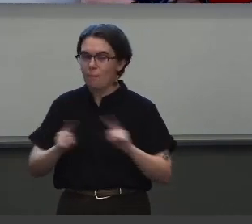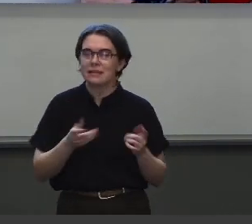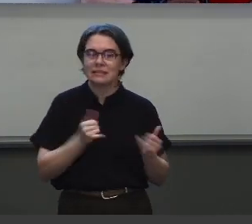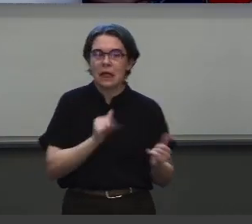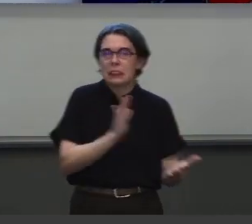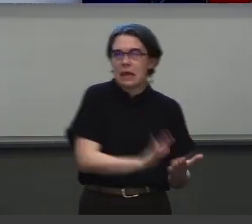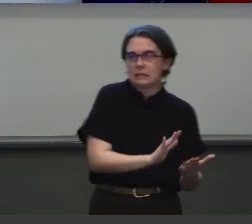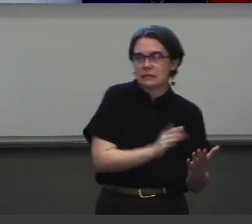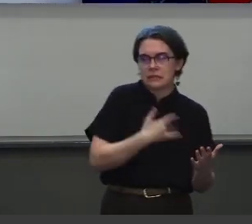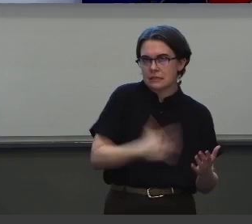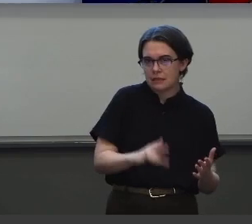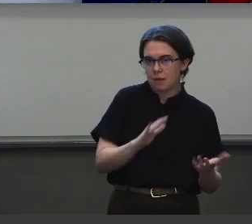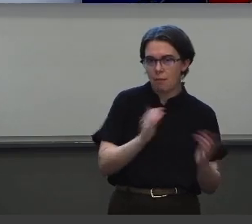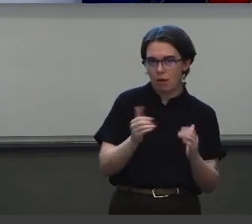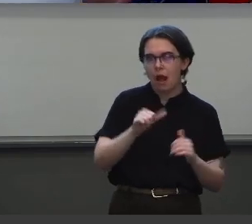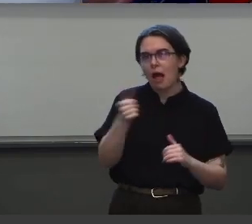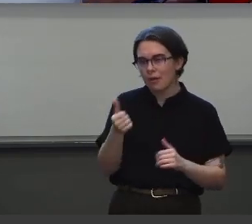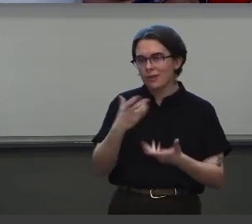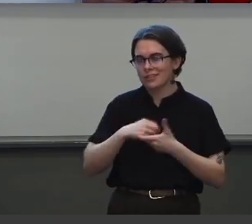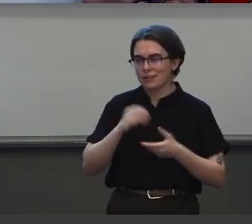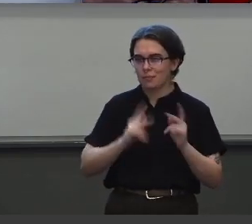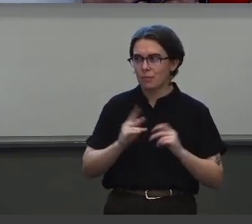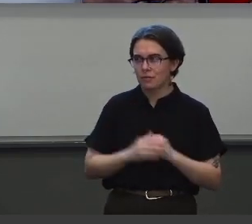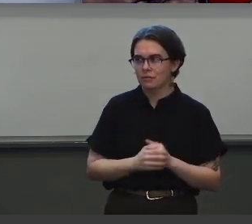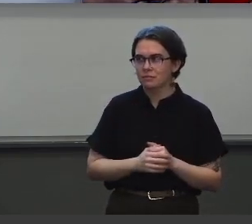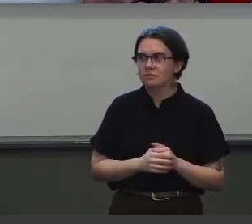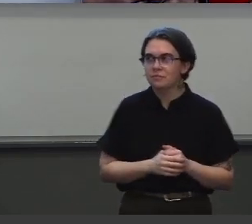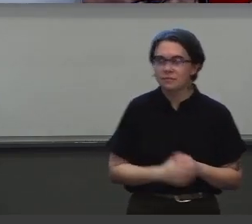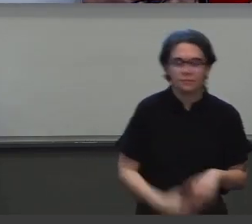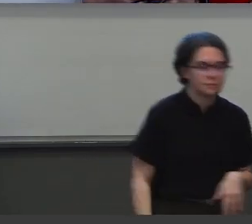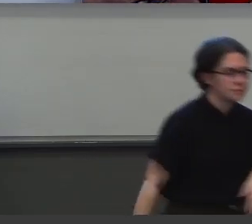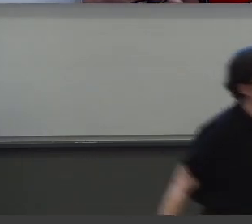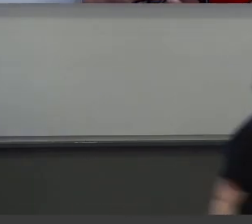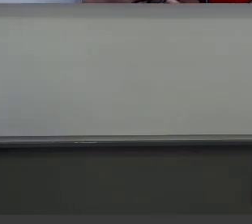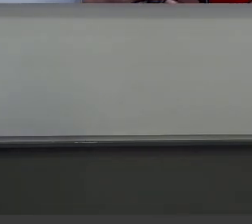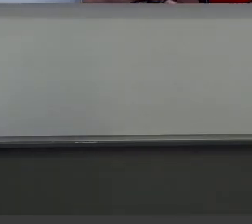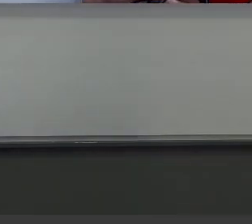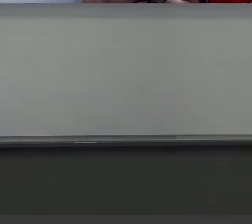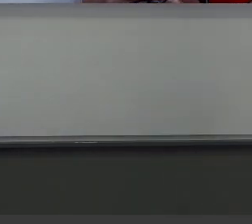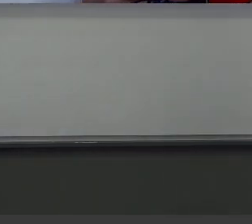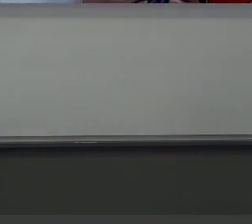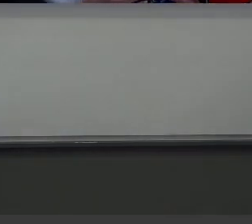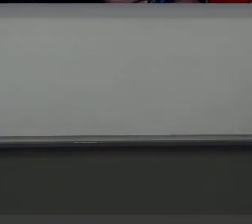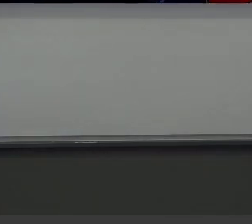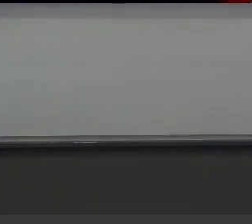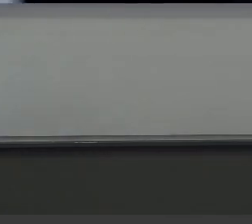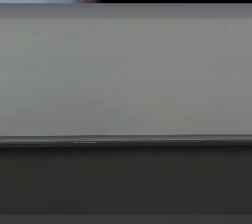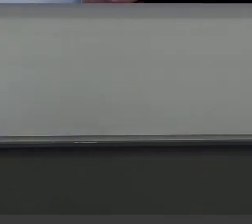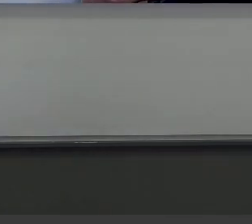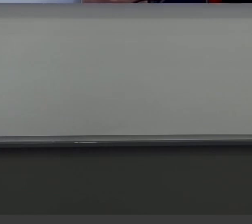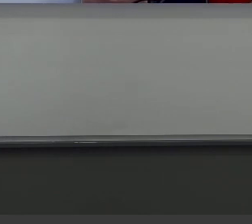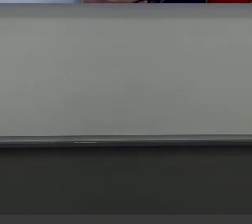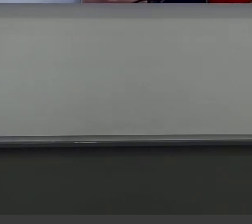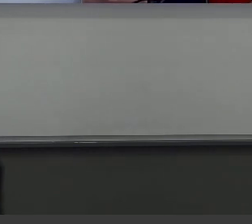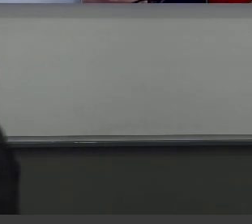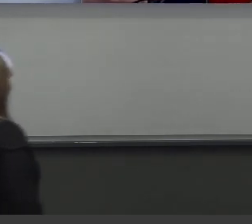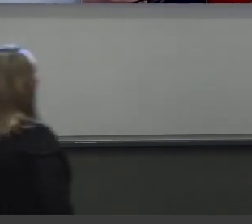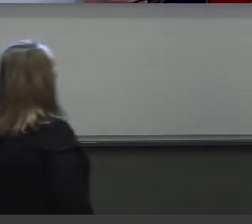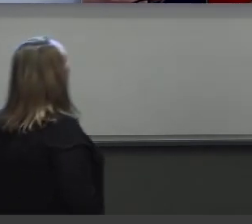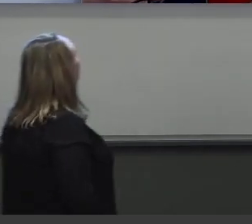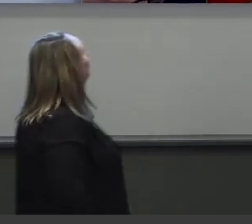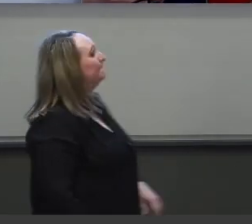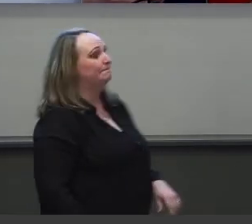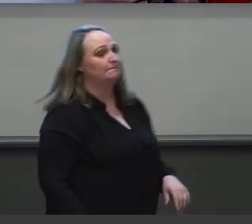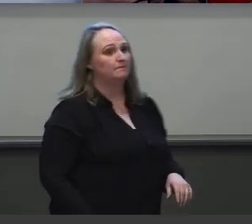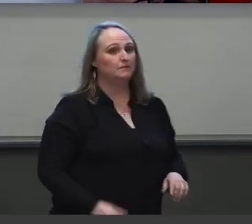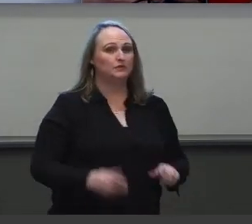So now that we've established these sensory subtypes exist, the next step was to examine their ability to